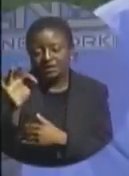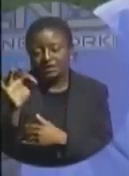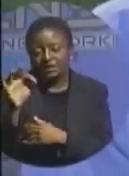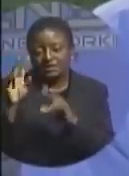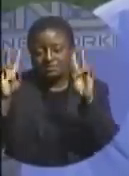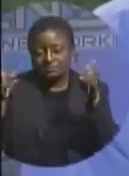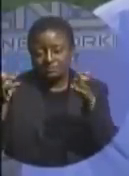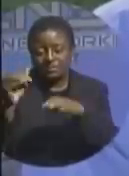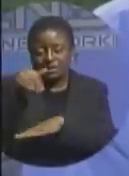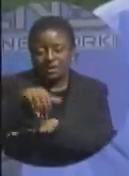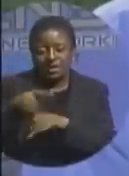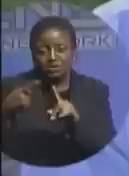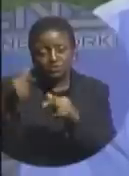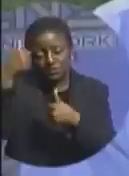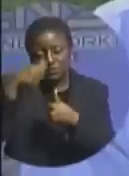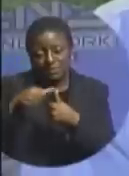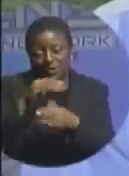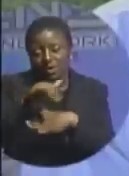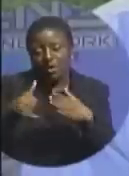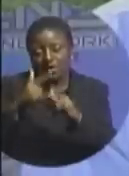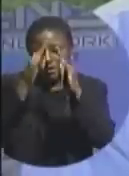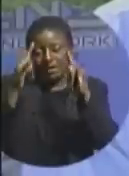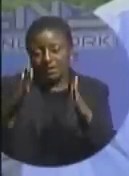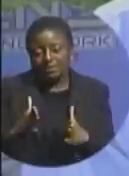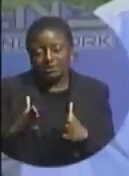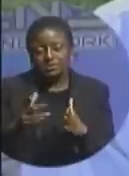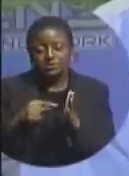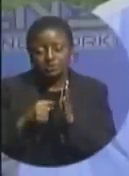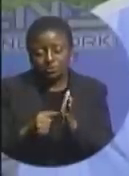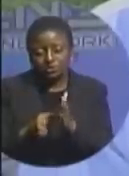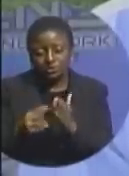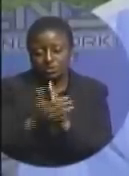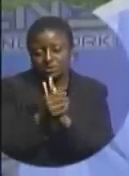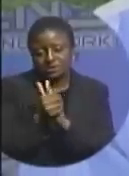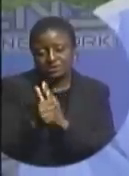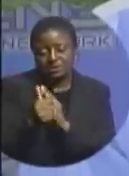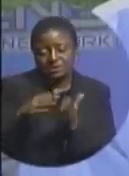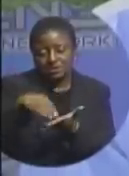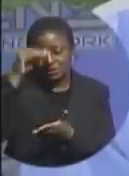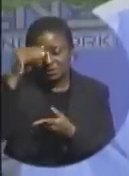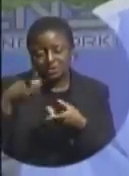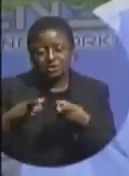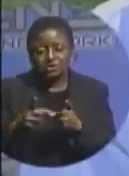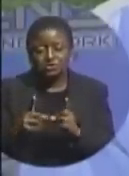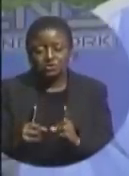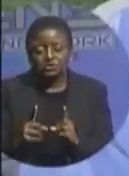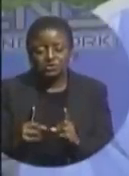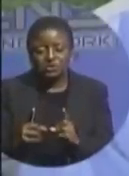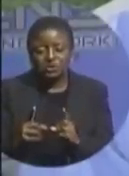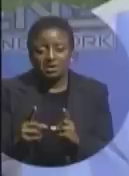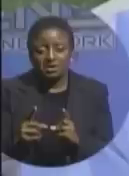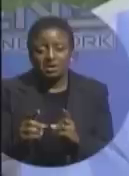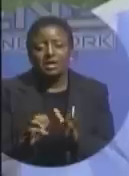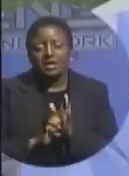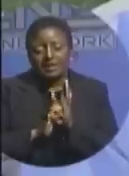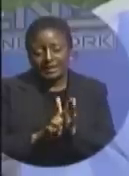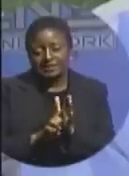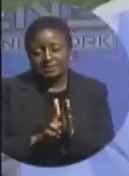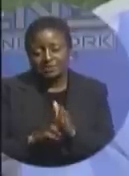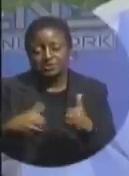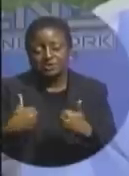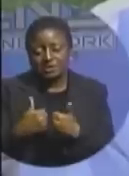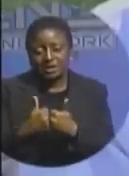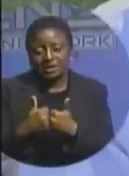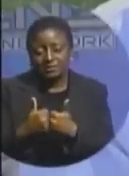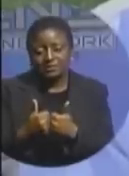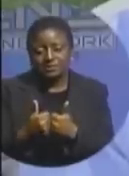remember, as all of the campus will showcase the skills that they've learned during an exhibition game, which will be